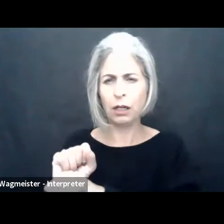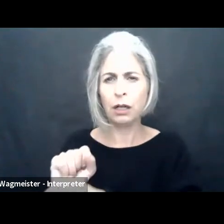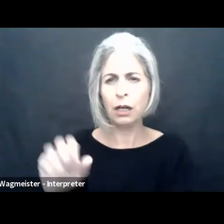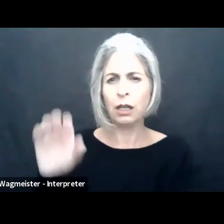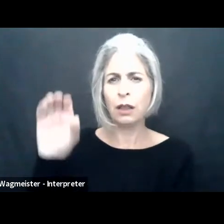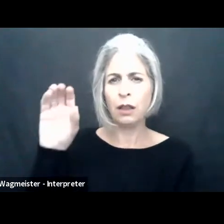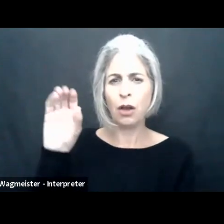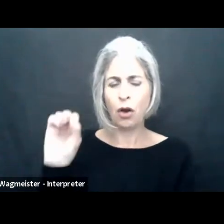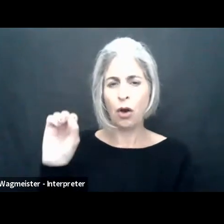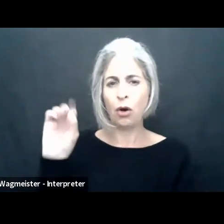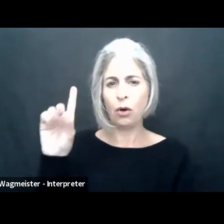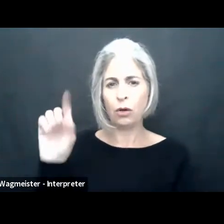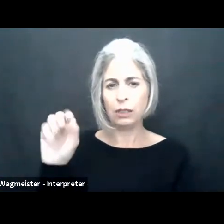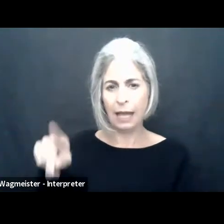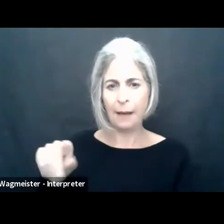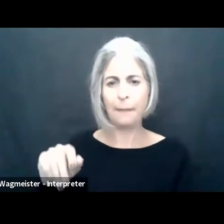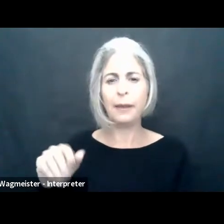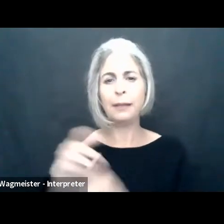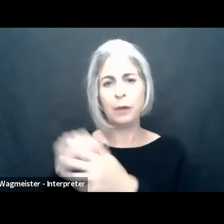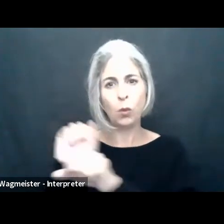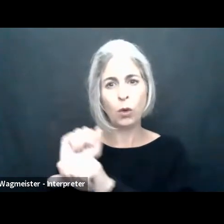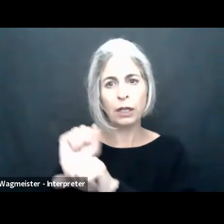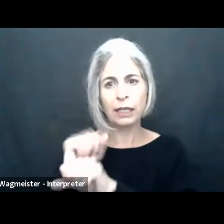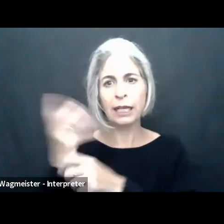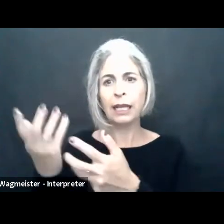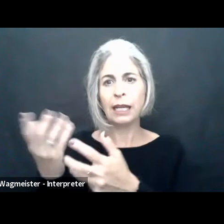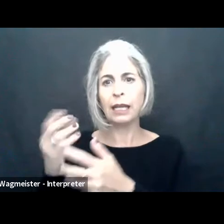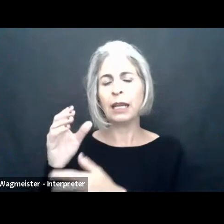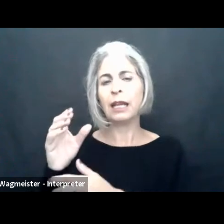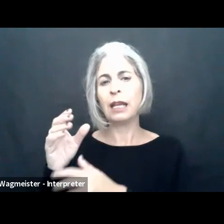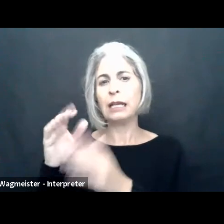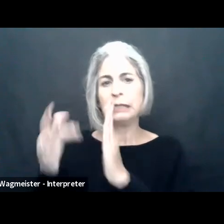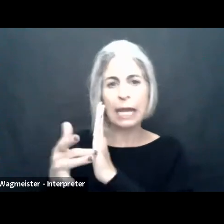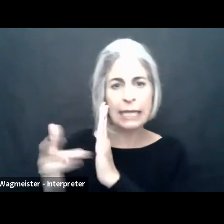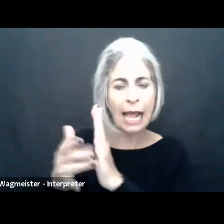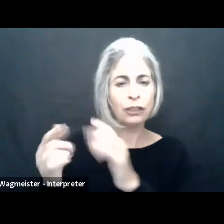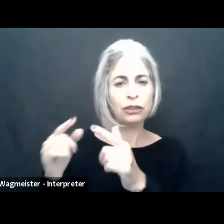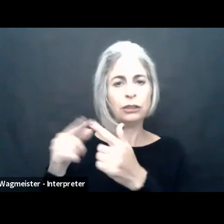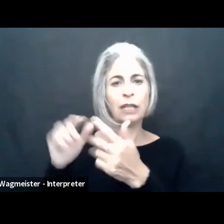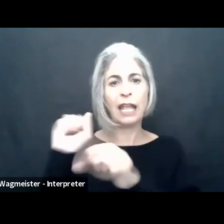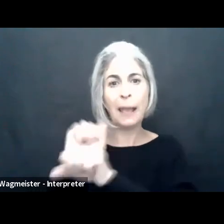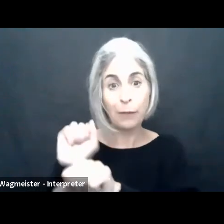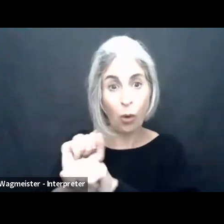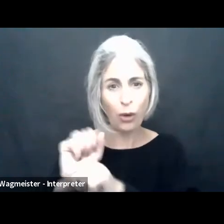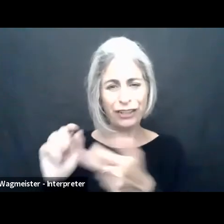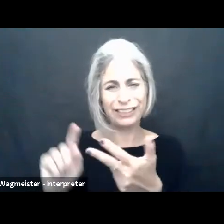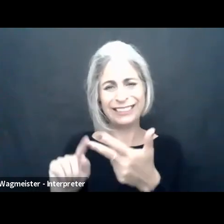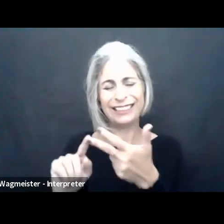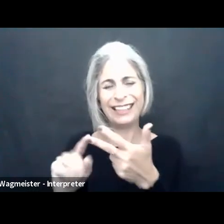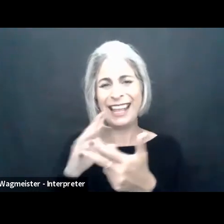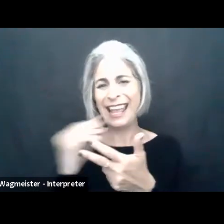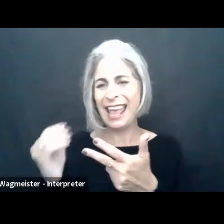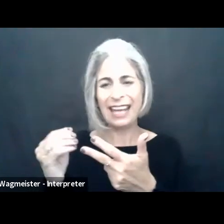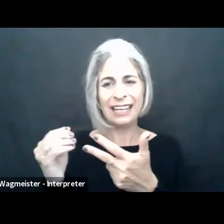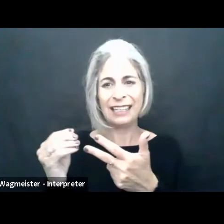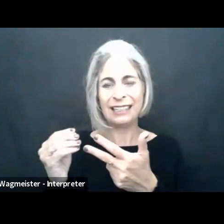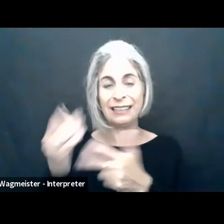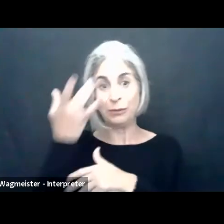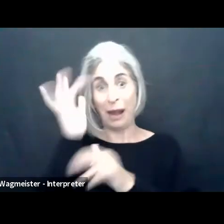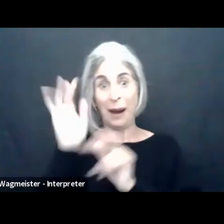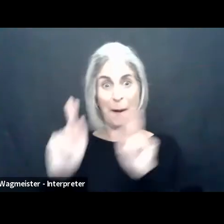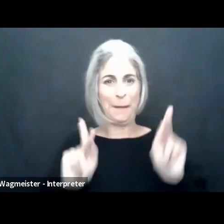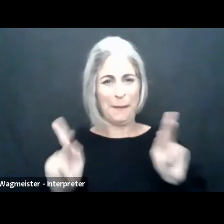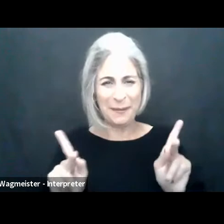doing in working with developers and technologists and employers and the smart people that